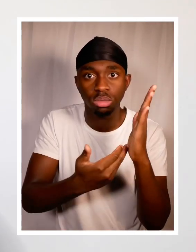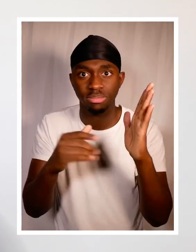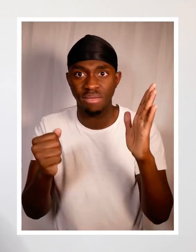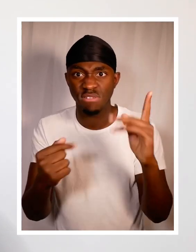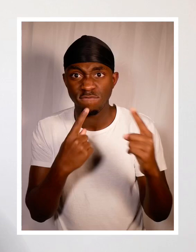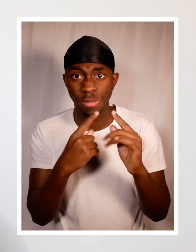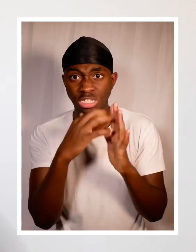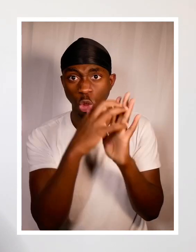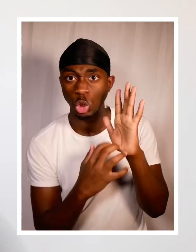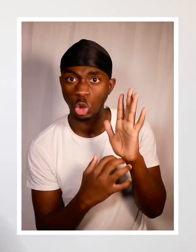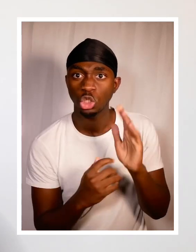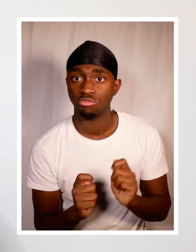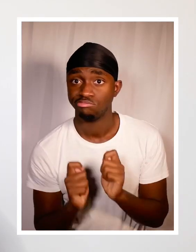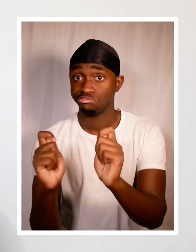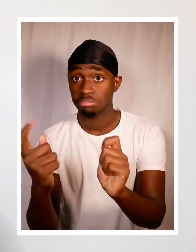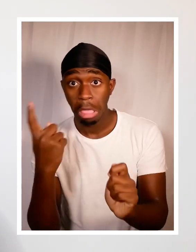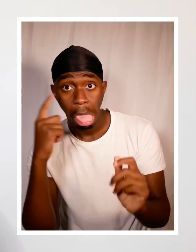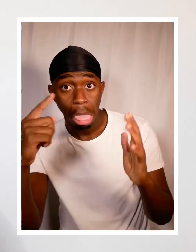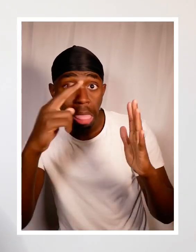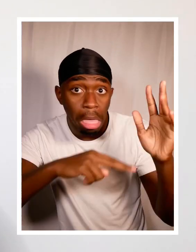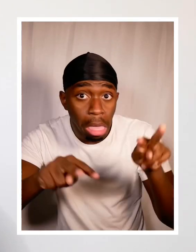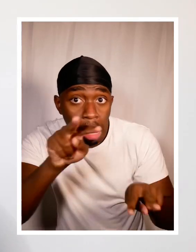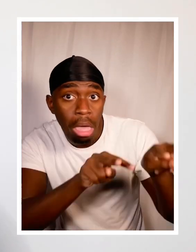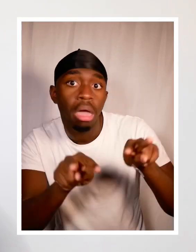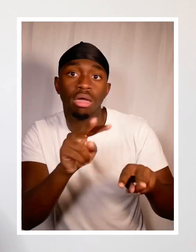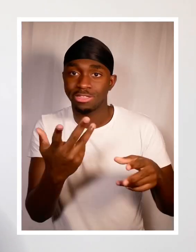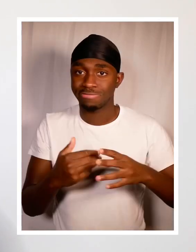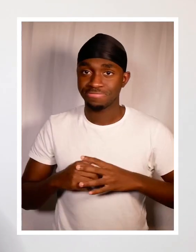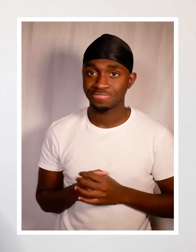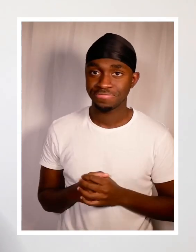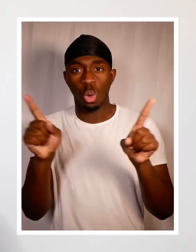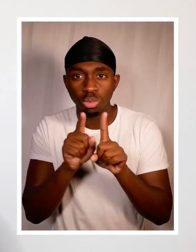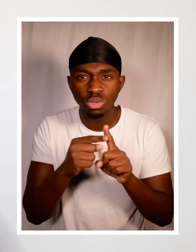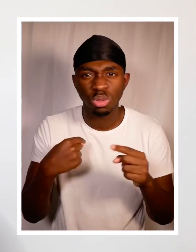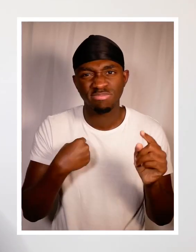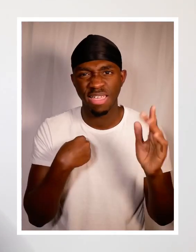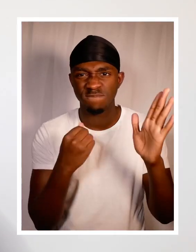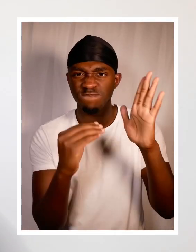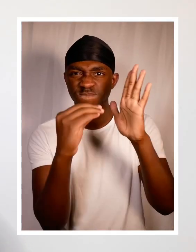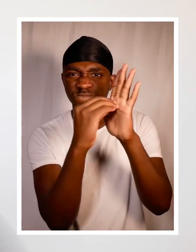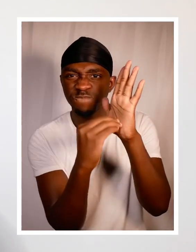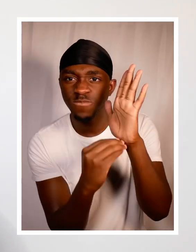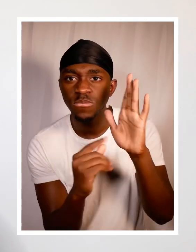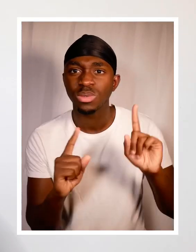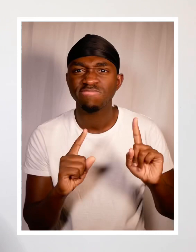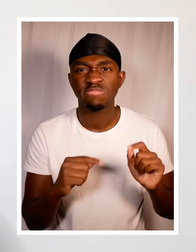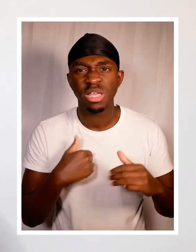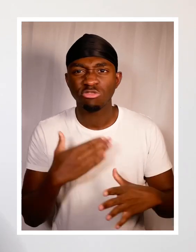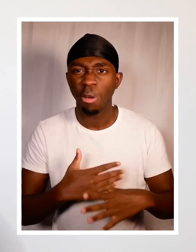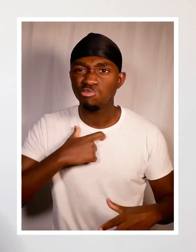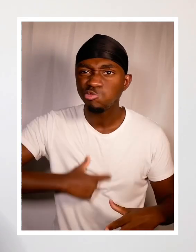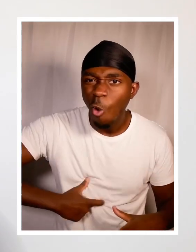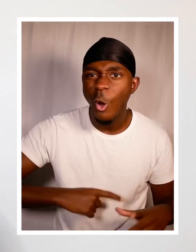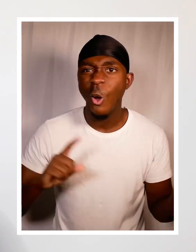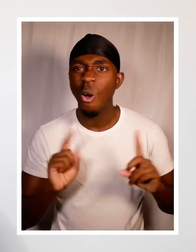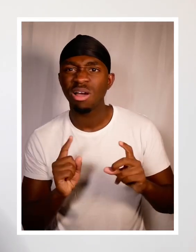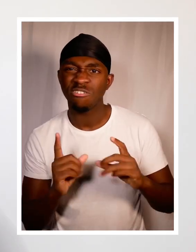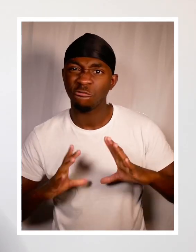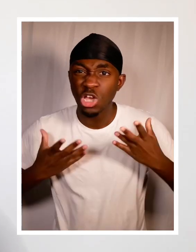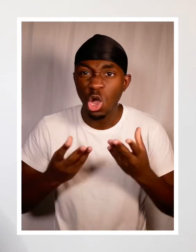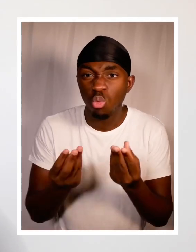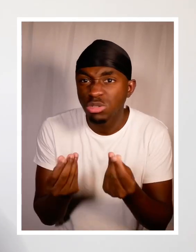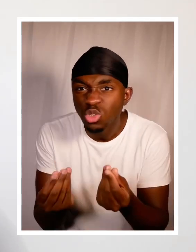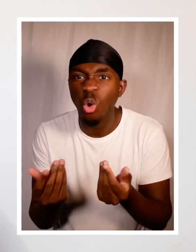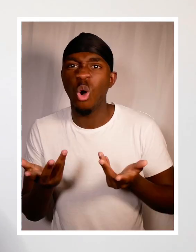i break down my current job role so you can see what my job actually looks like and i've attached free resources to help you get